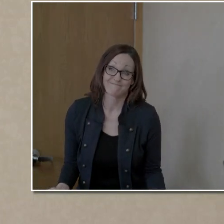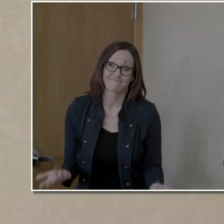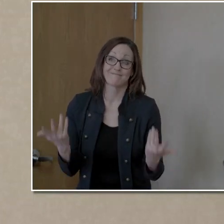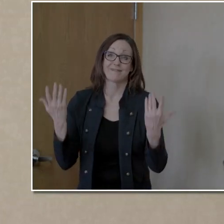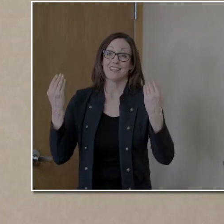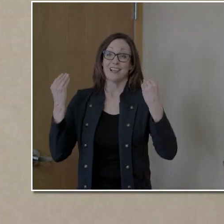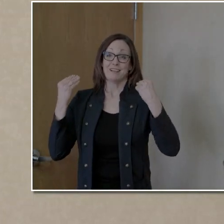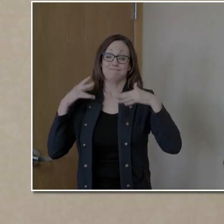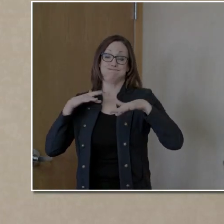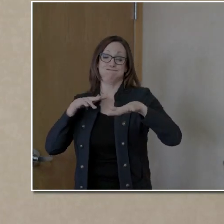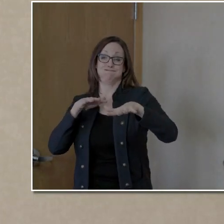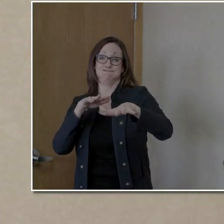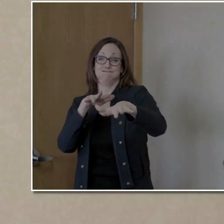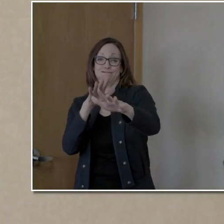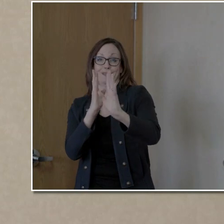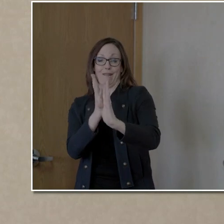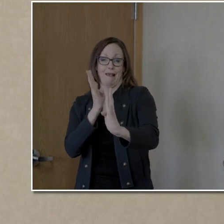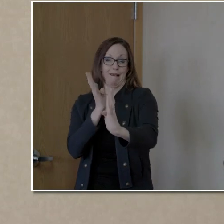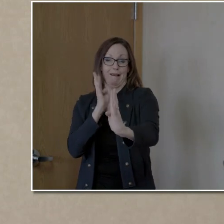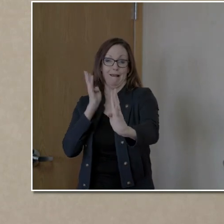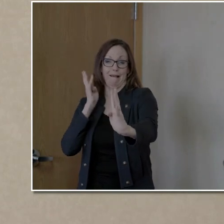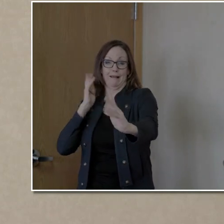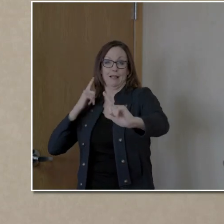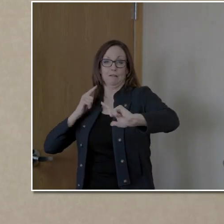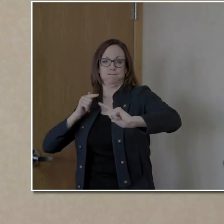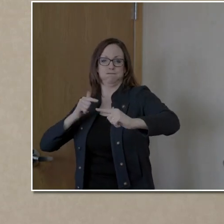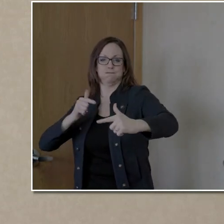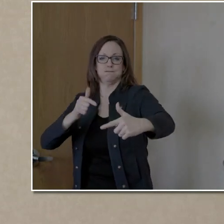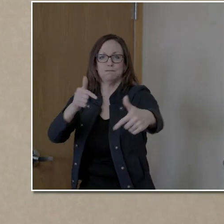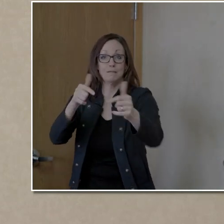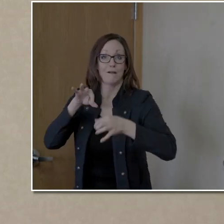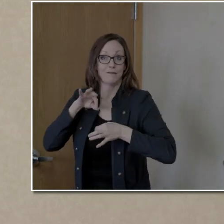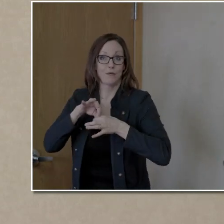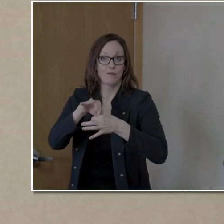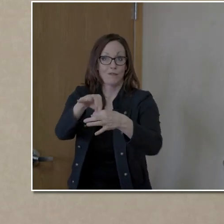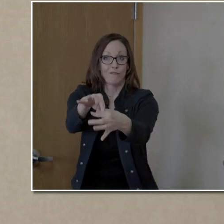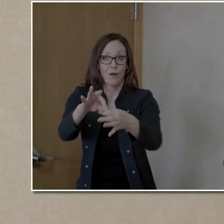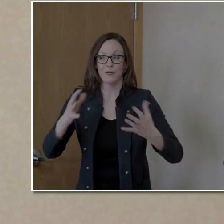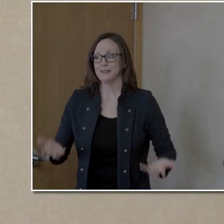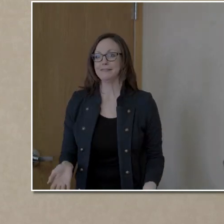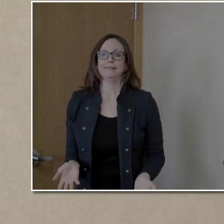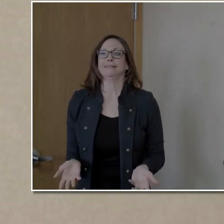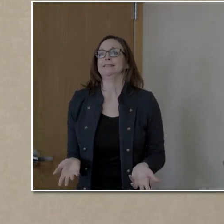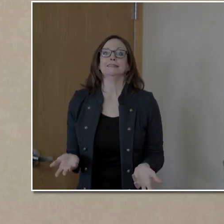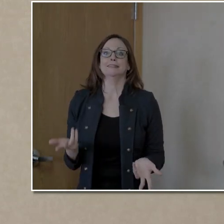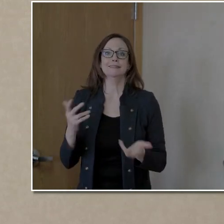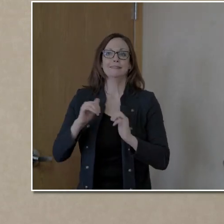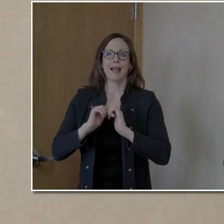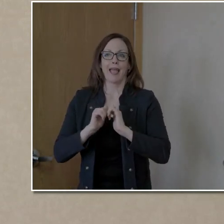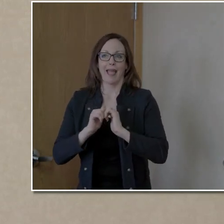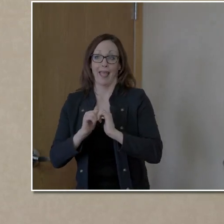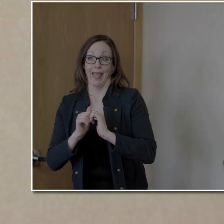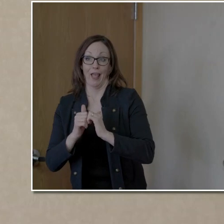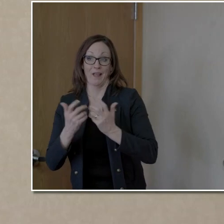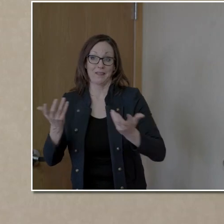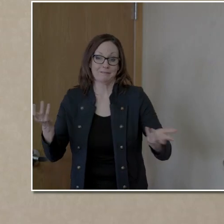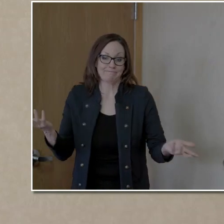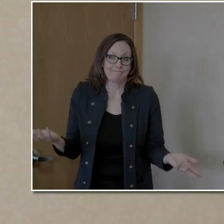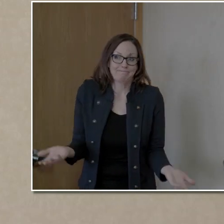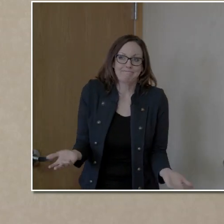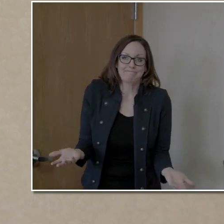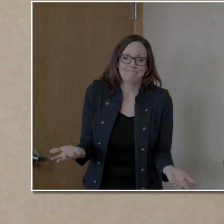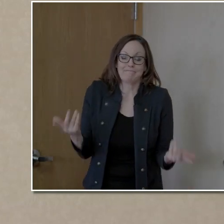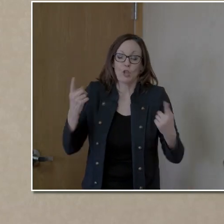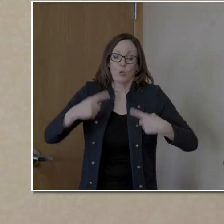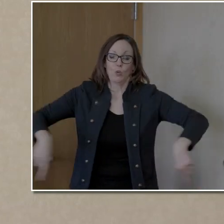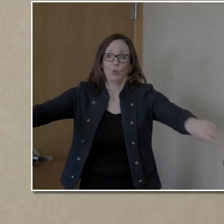worker, because while there certainly is risk being out in the public today, we know that people who went to the